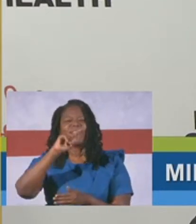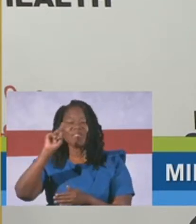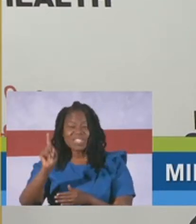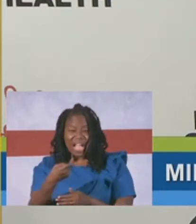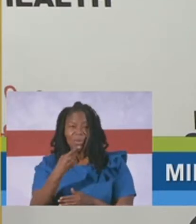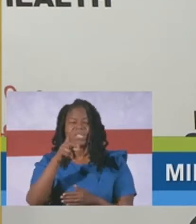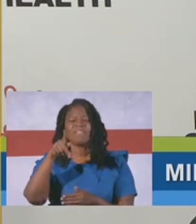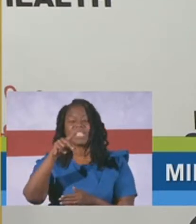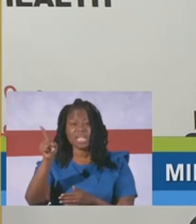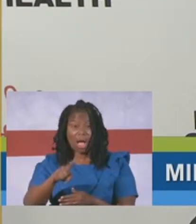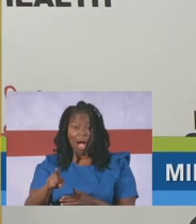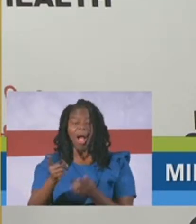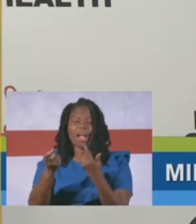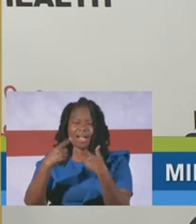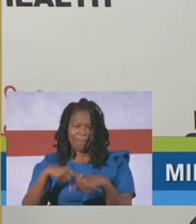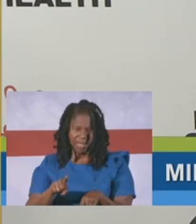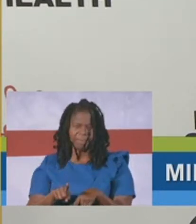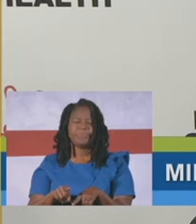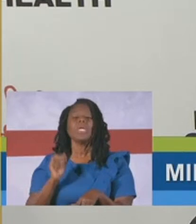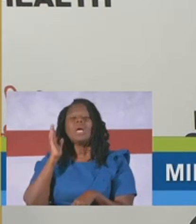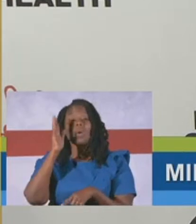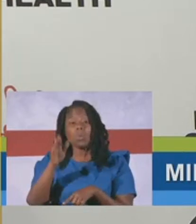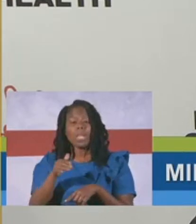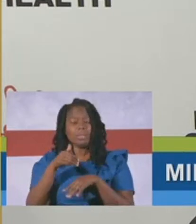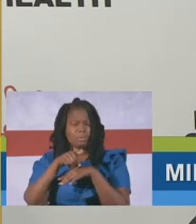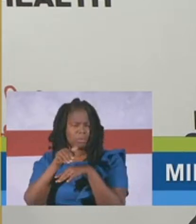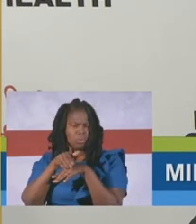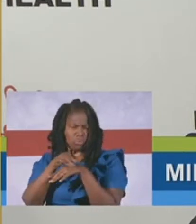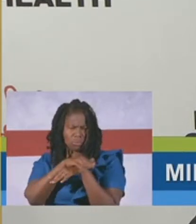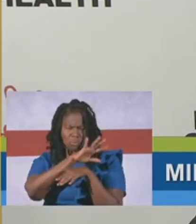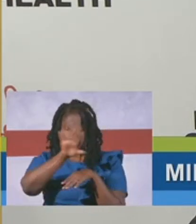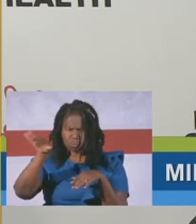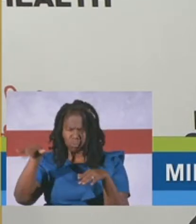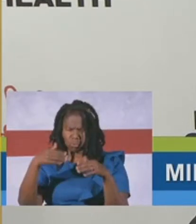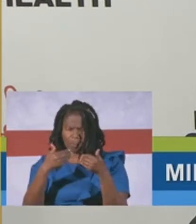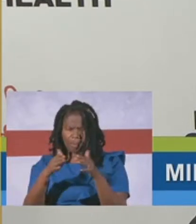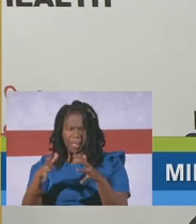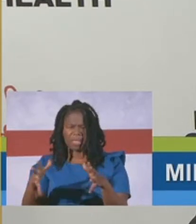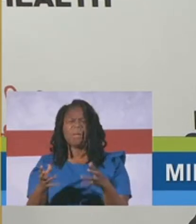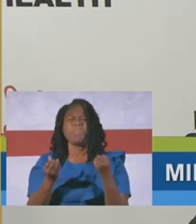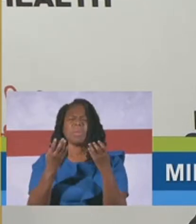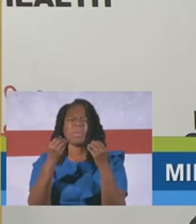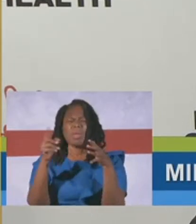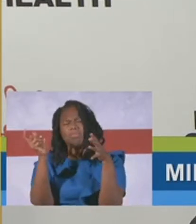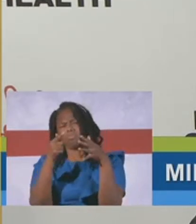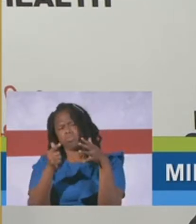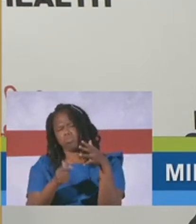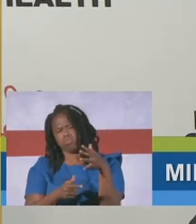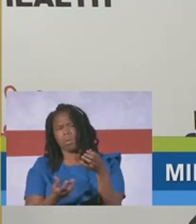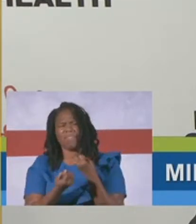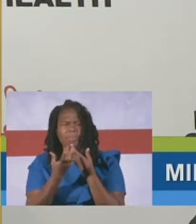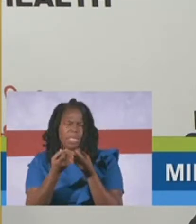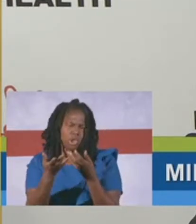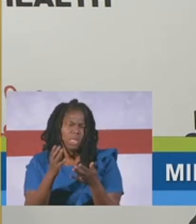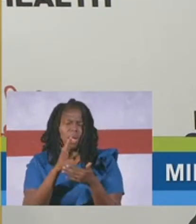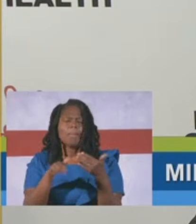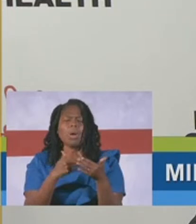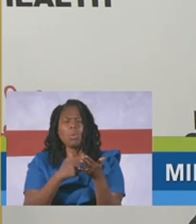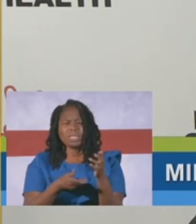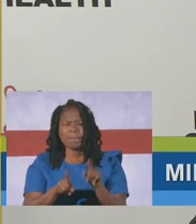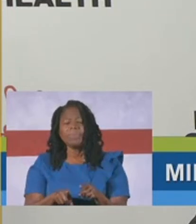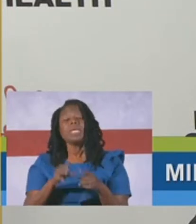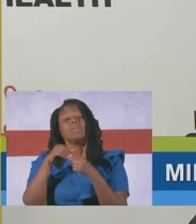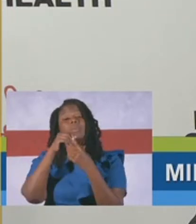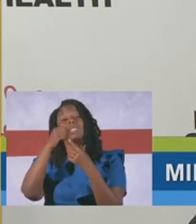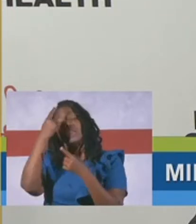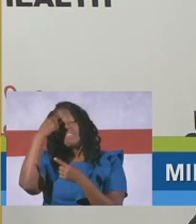press release will come out today, alerting the public about that, and especially for our pregnant